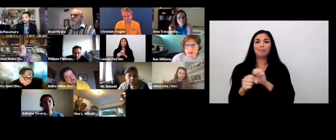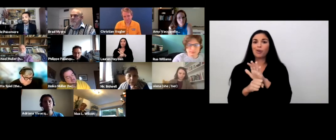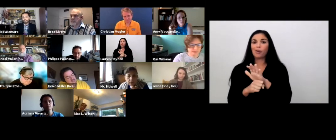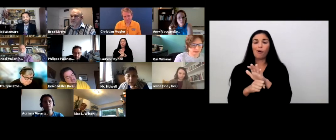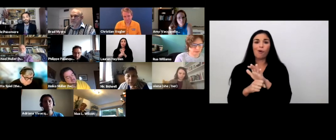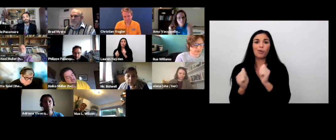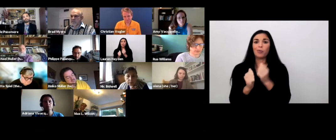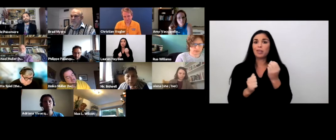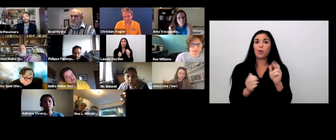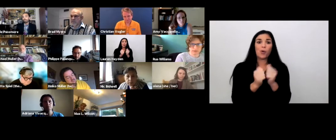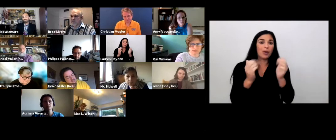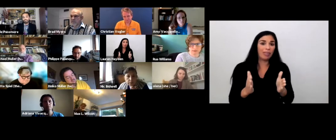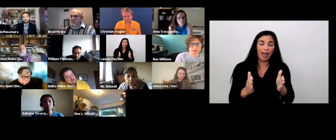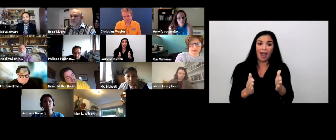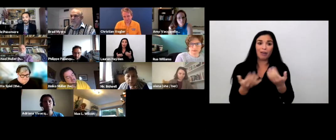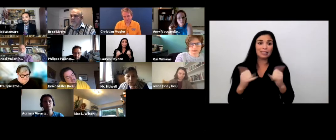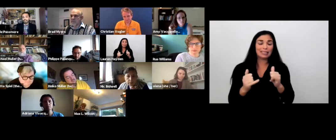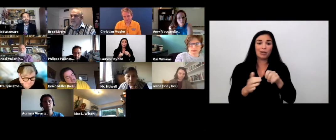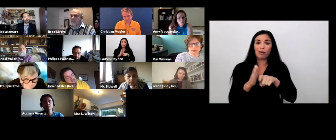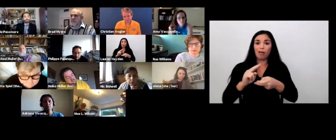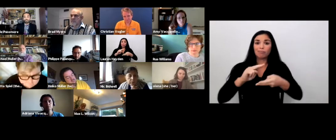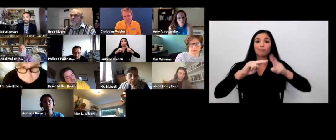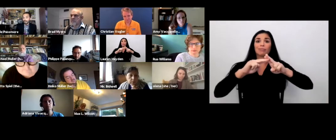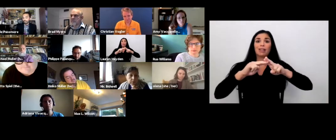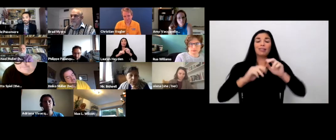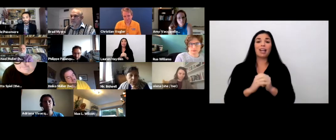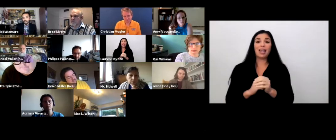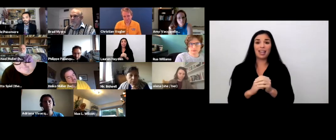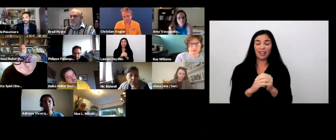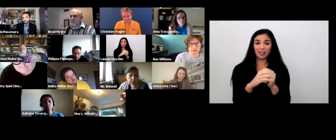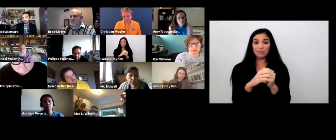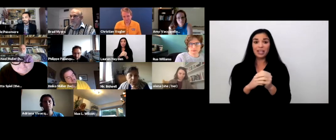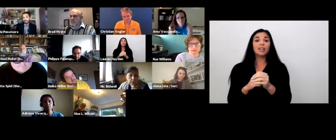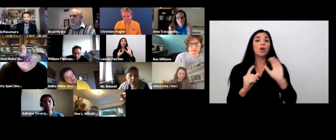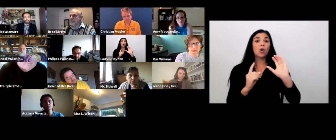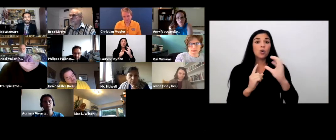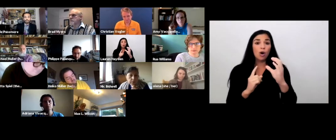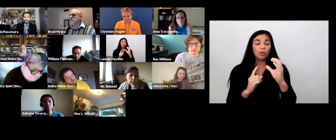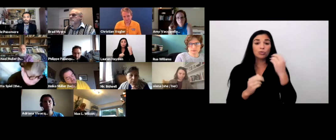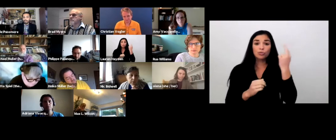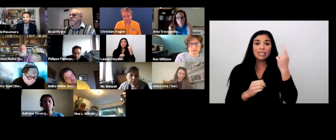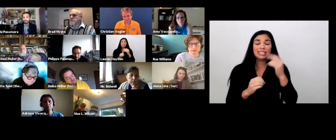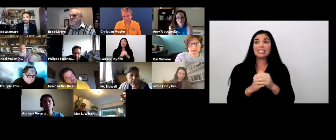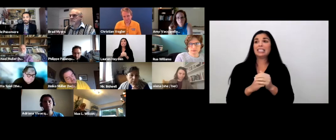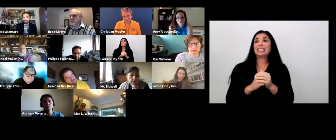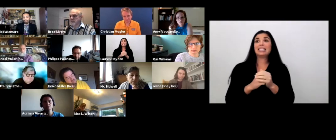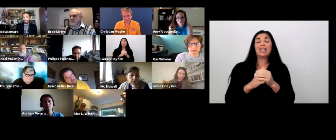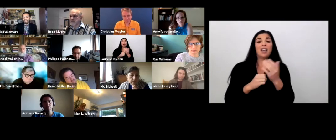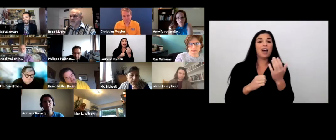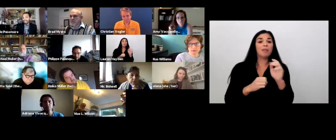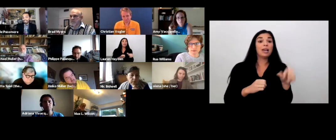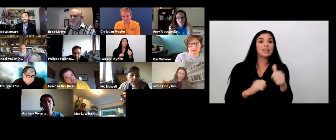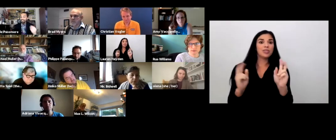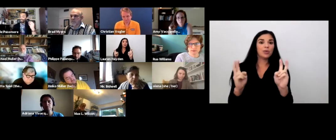location-specific concerns now, vaccine rates, cultural factors and practices. Another major theme was that